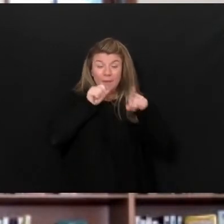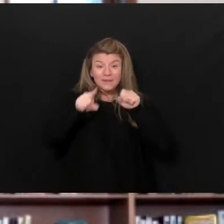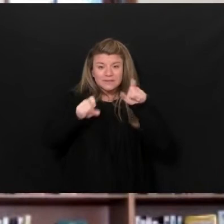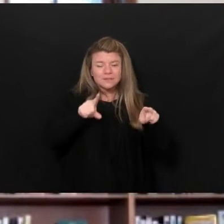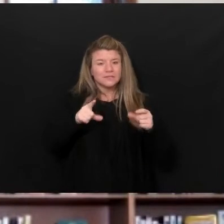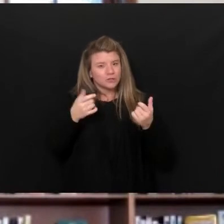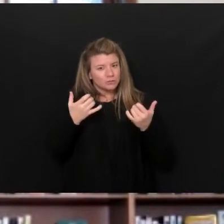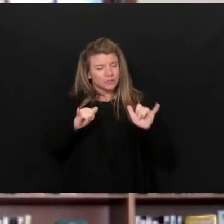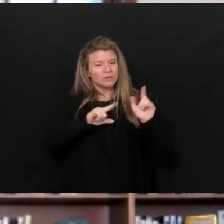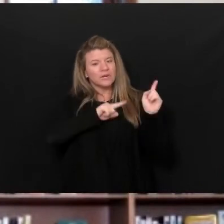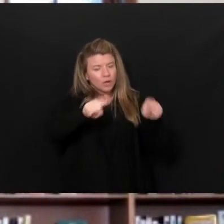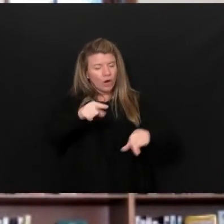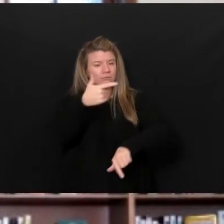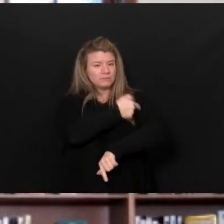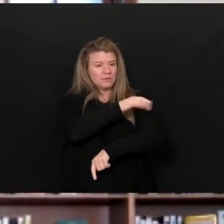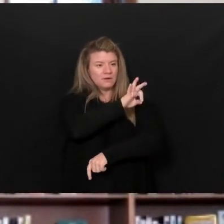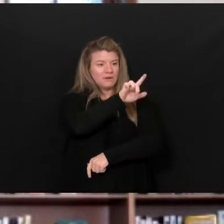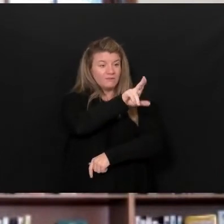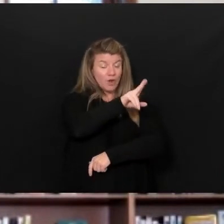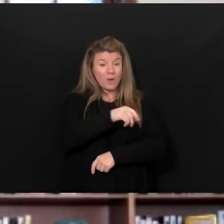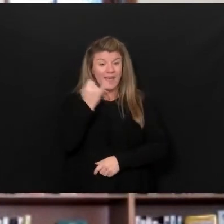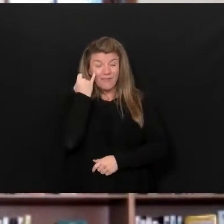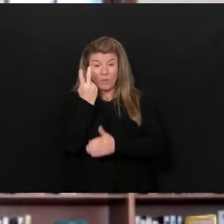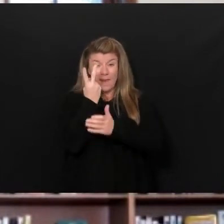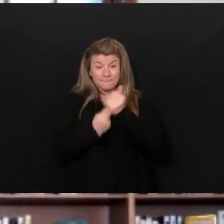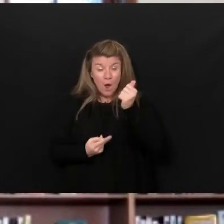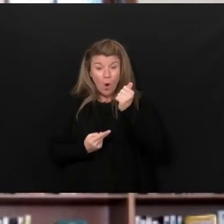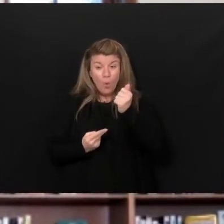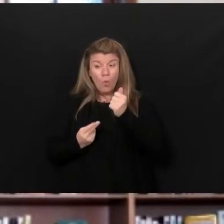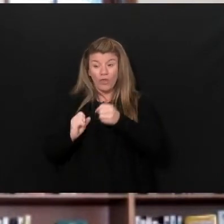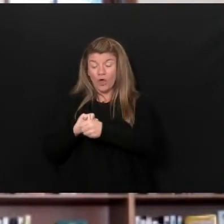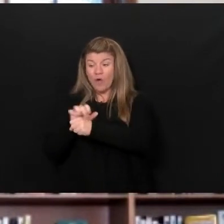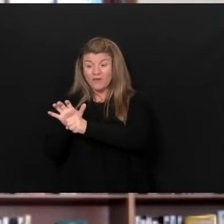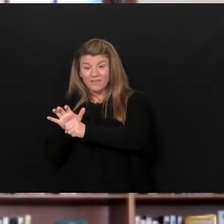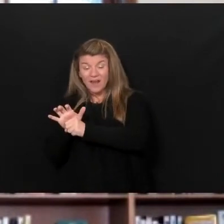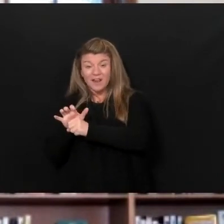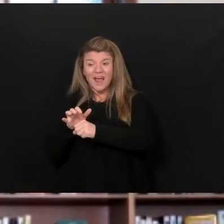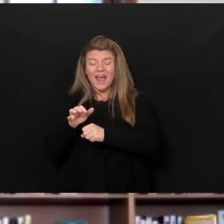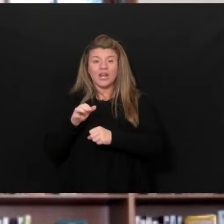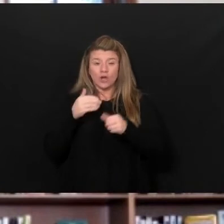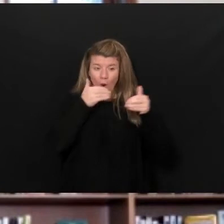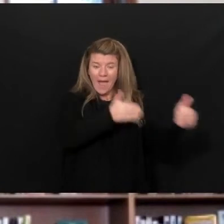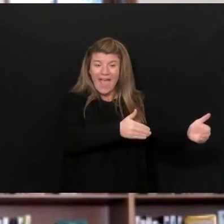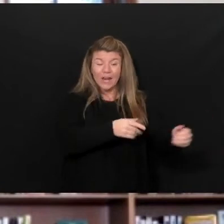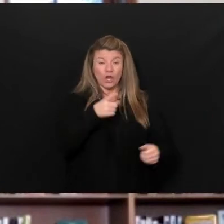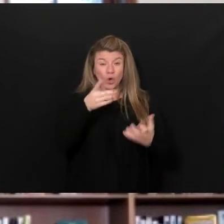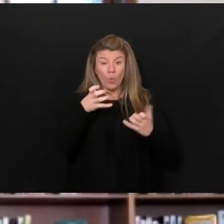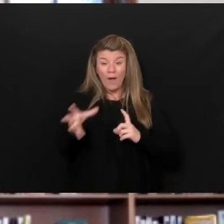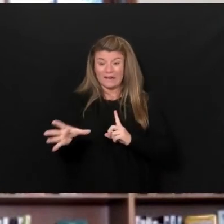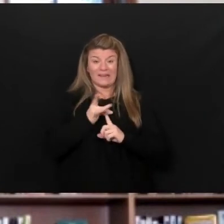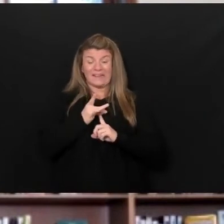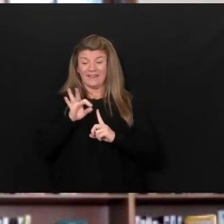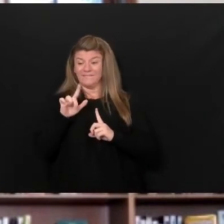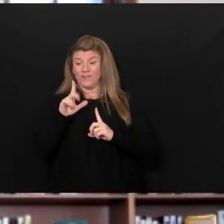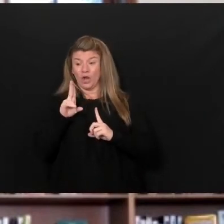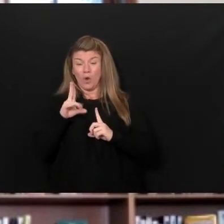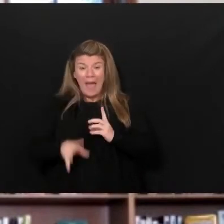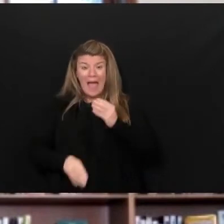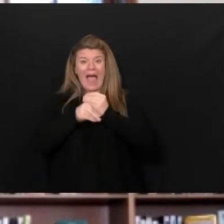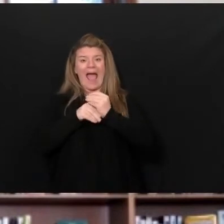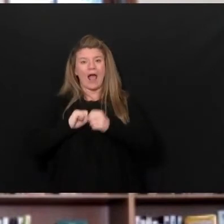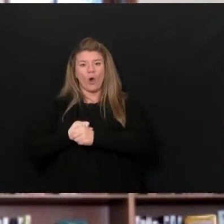vaccine. Getting COVID-19 and the flu is not a good combination, so we do want to remind people to wash